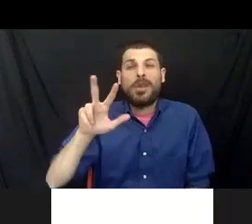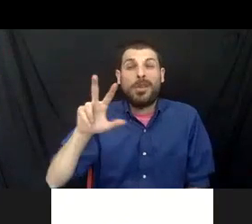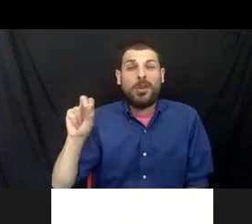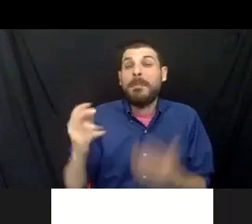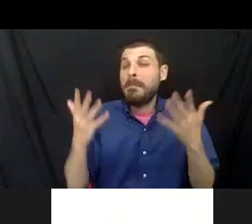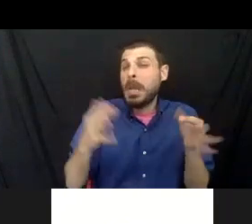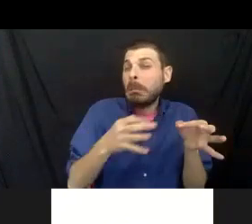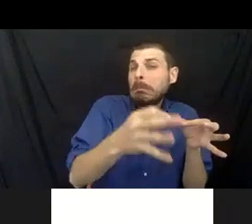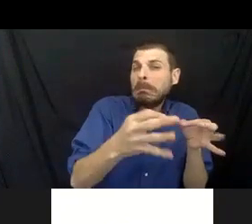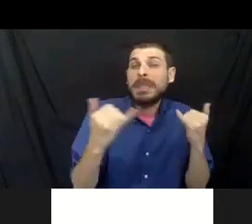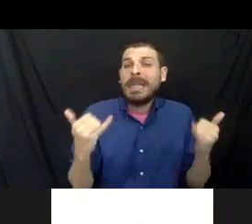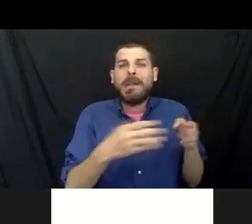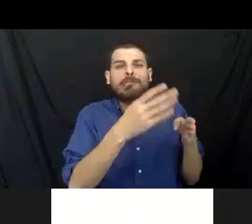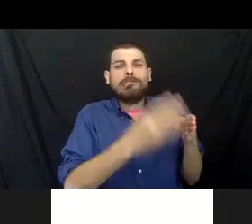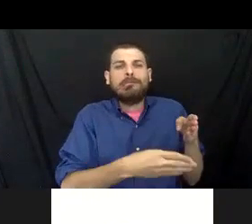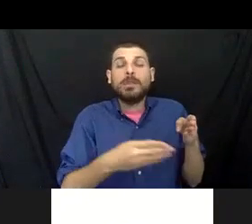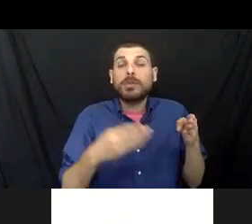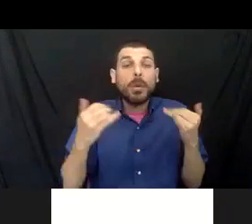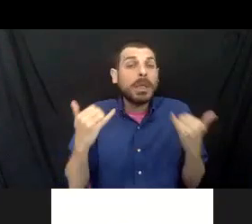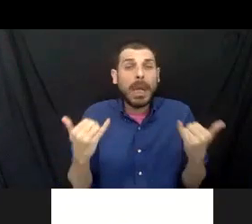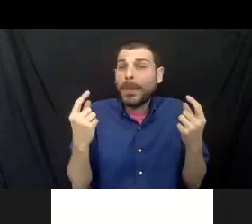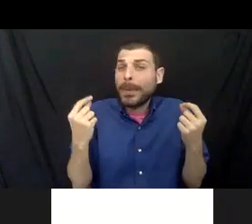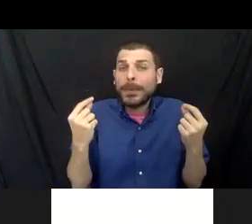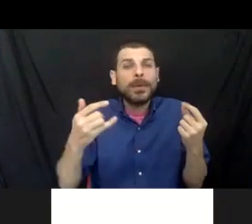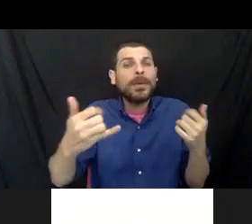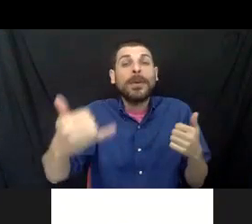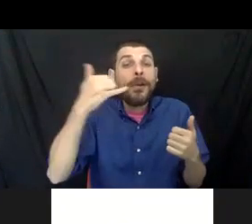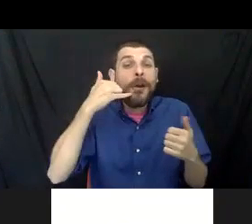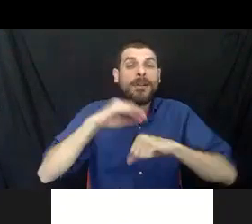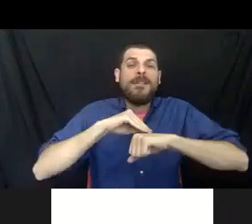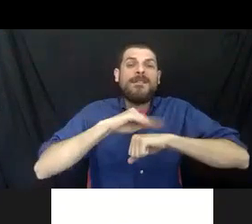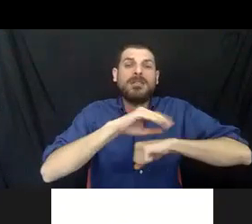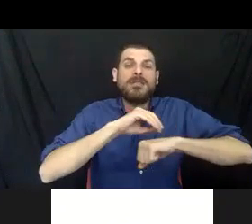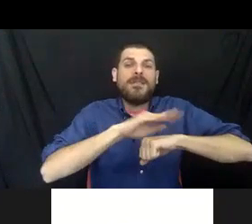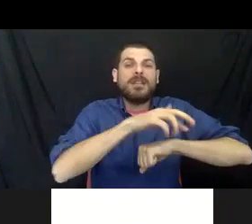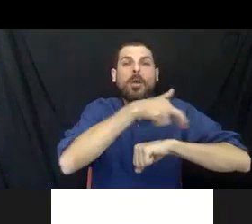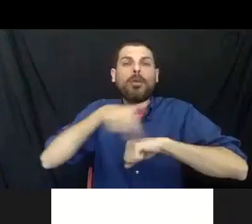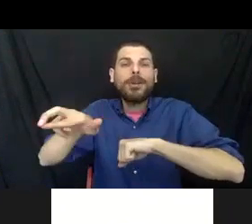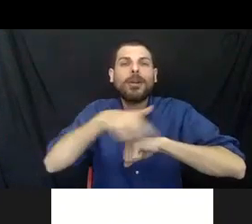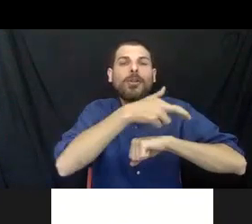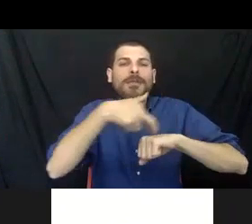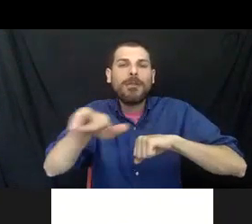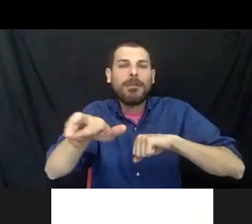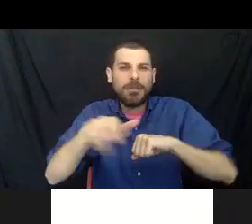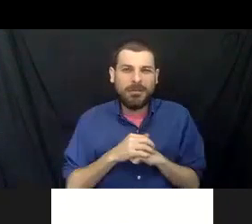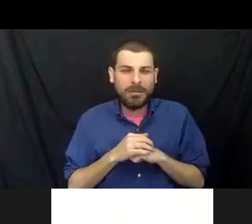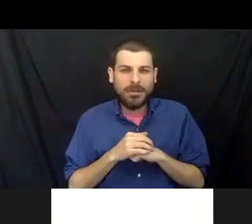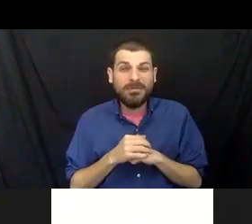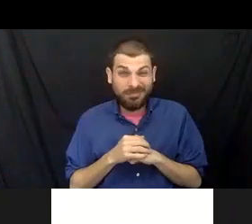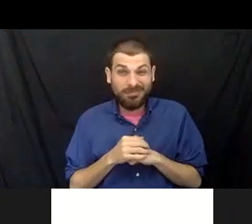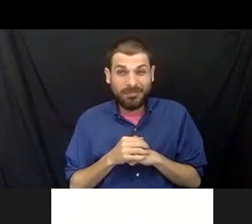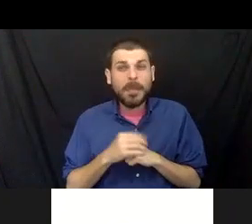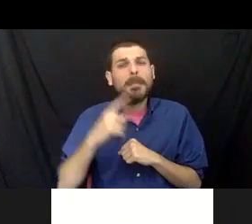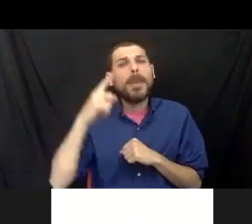mostly just giving people advice over the phone and referrals. But do give us a call, even if you have